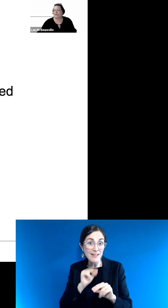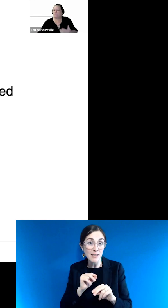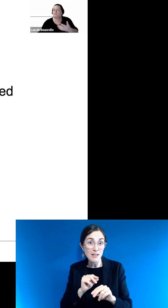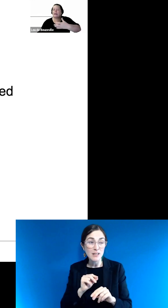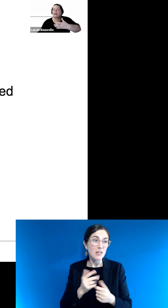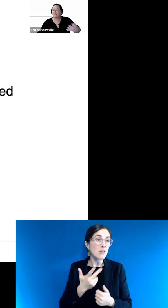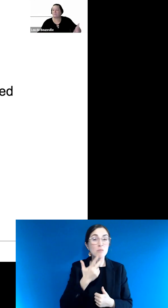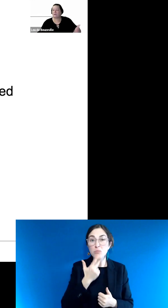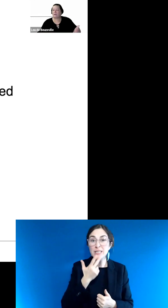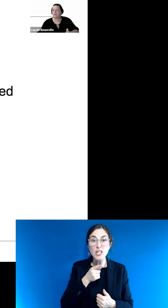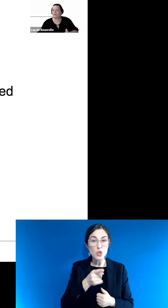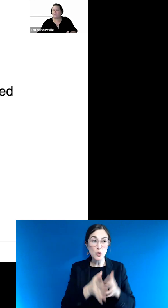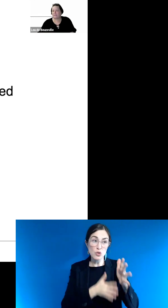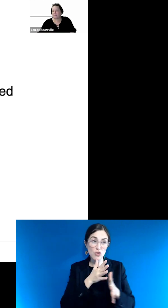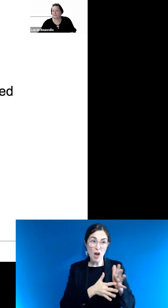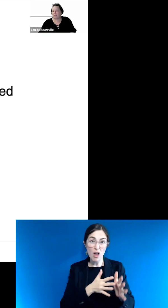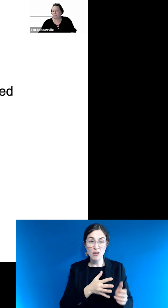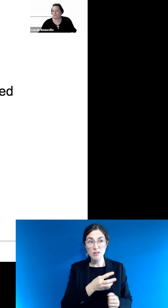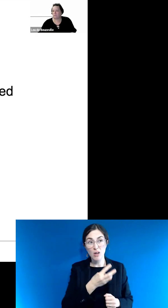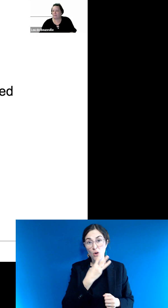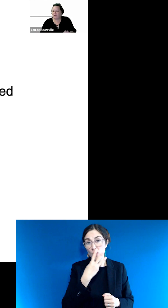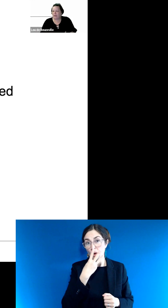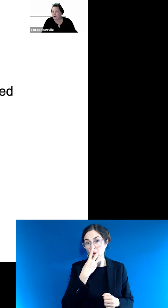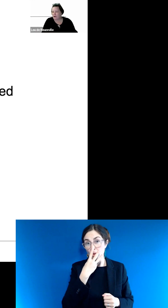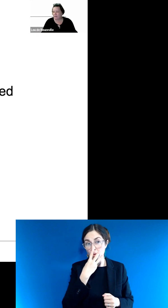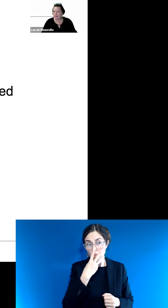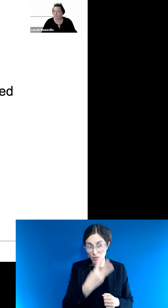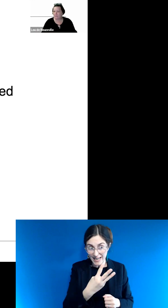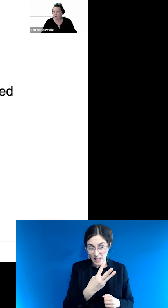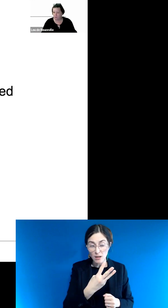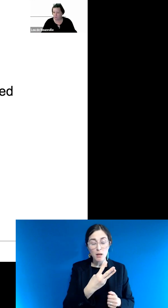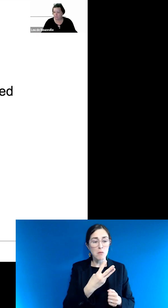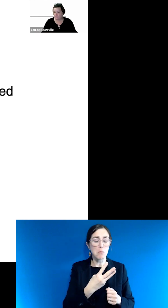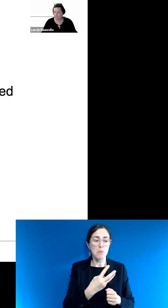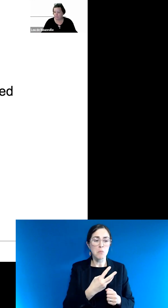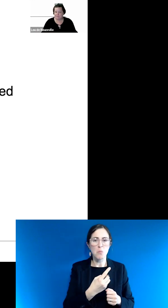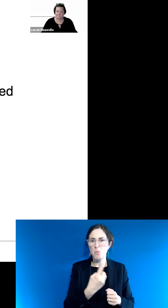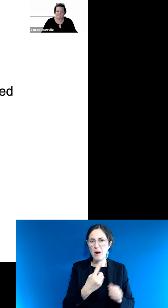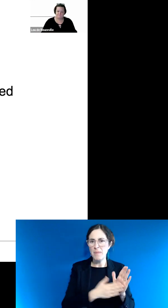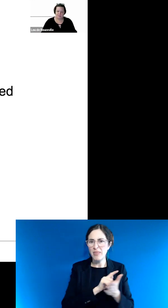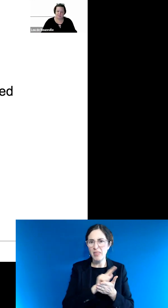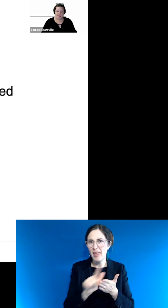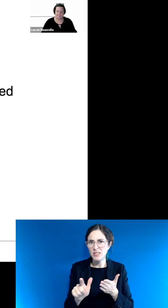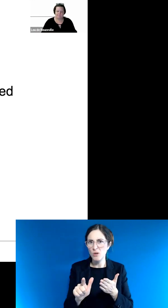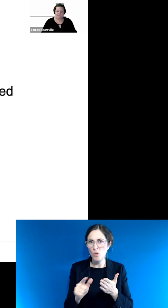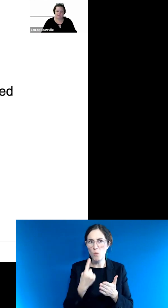child. Like if you start when they're 3, don't expect at 3 years, 1 month, they're going to be signing back, because they're not.